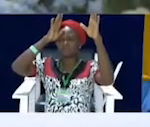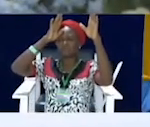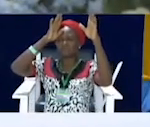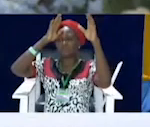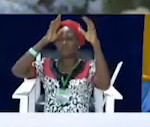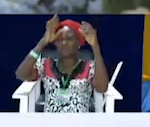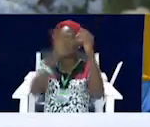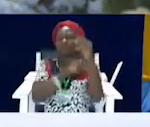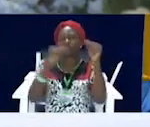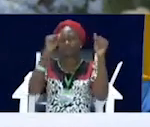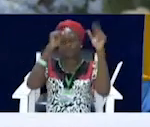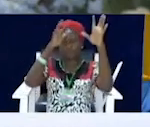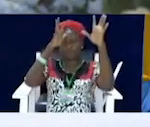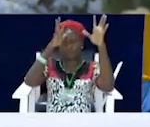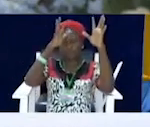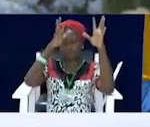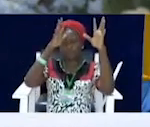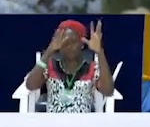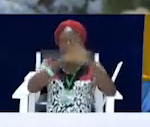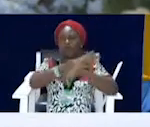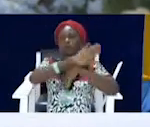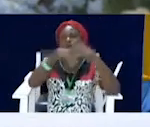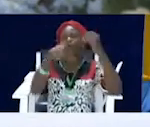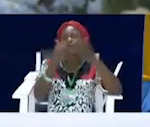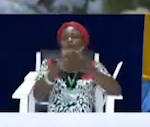I have a Father,